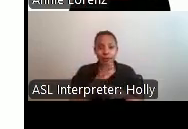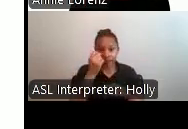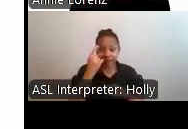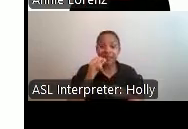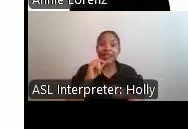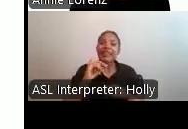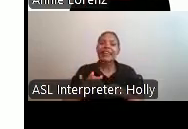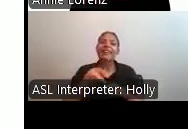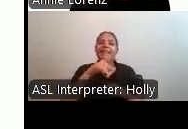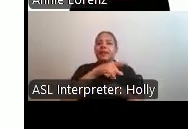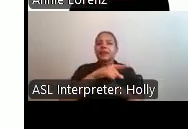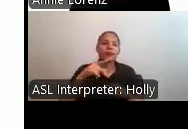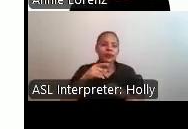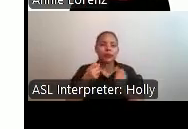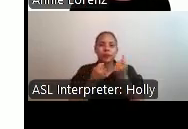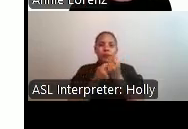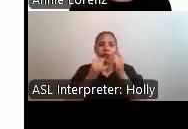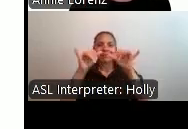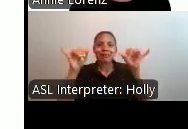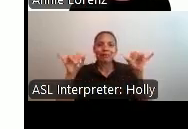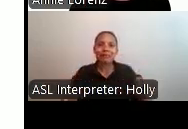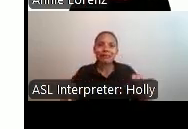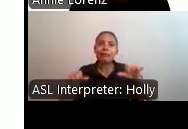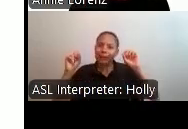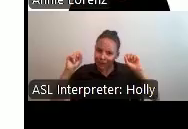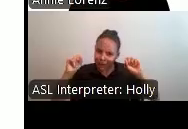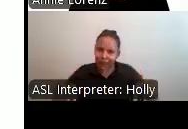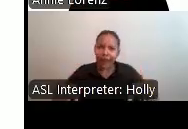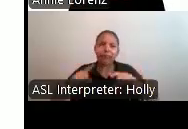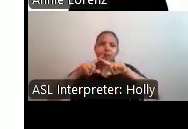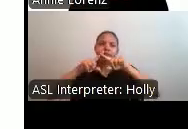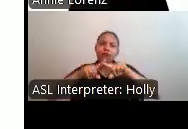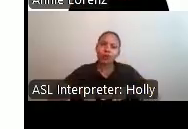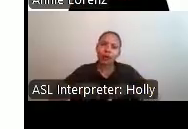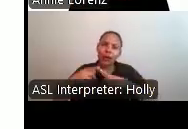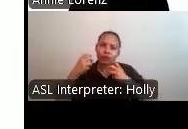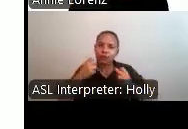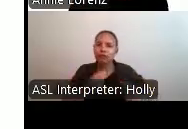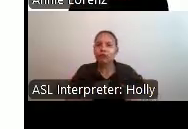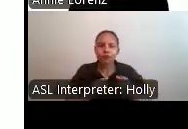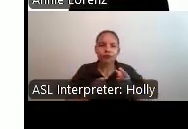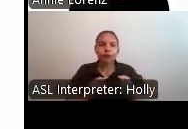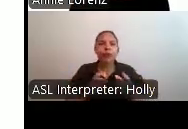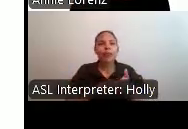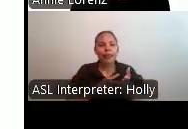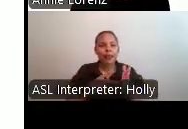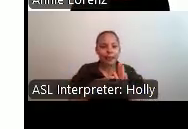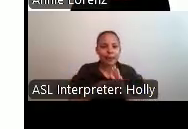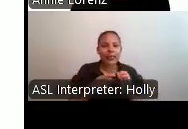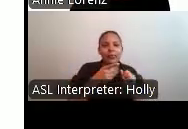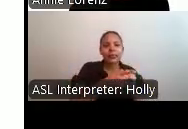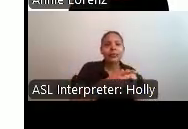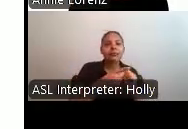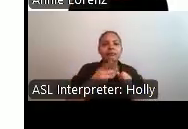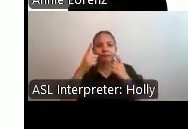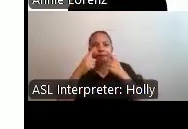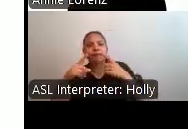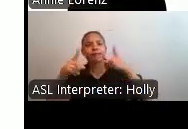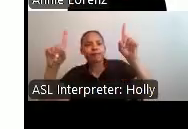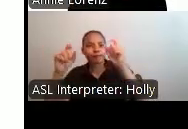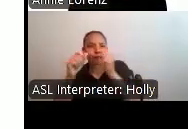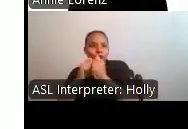for job seekers, staff, employers, and entire community. Today's goal is clear: to strengthen our ability